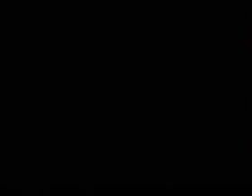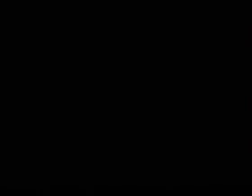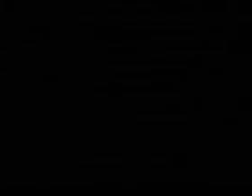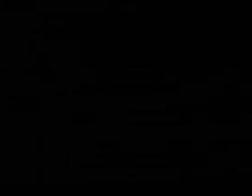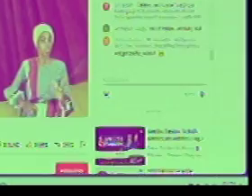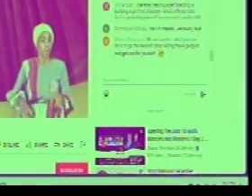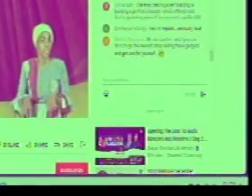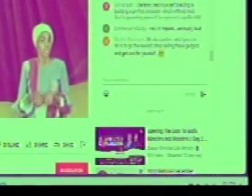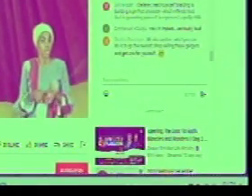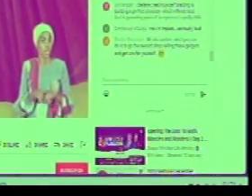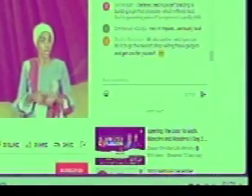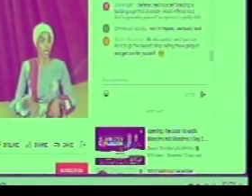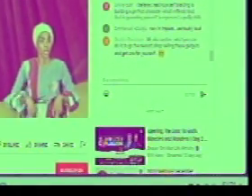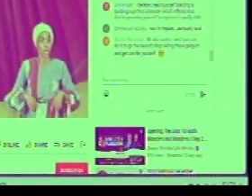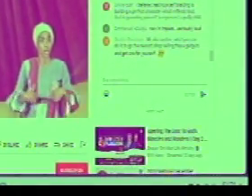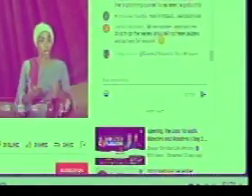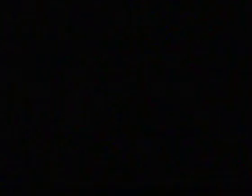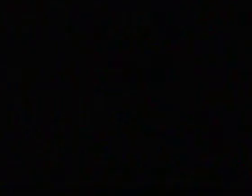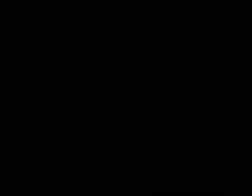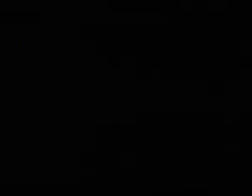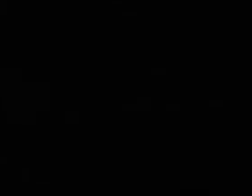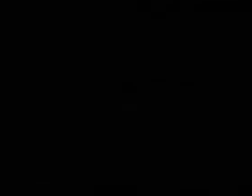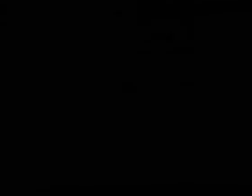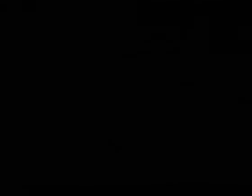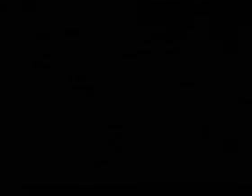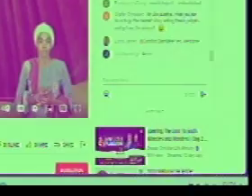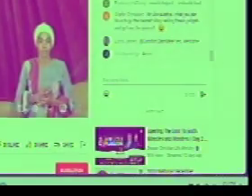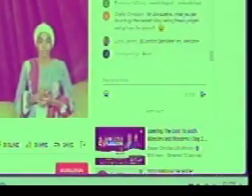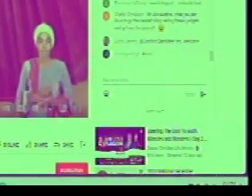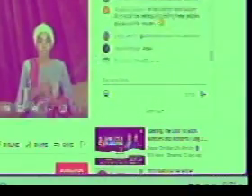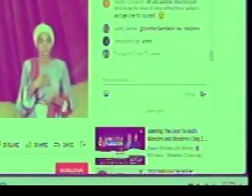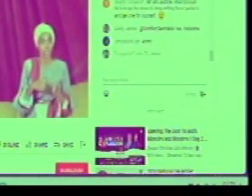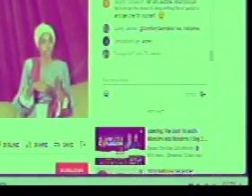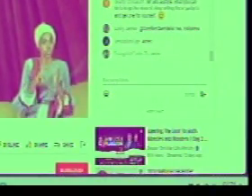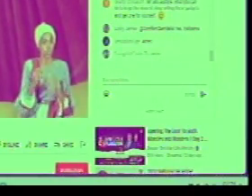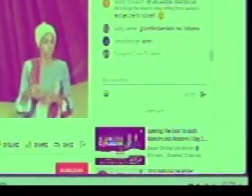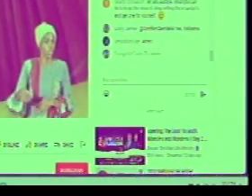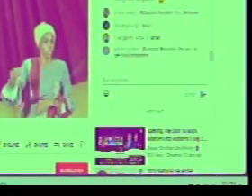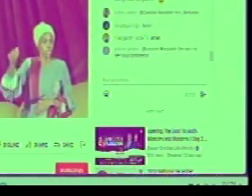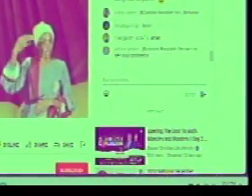Dr. Victor has emphasized. And I pray that as you do that,